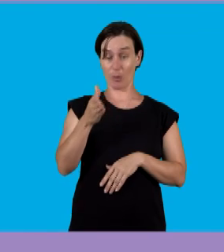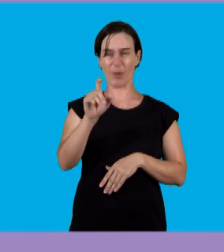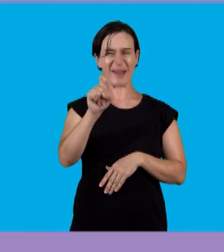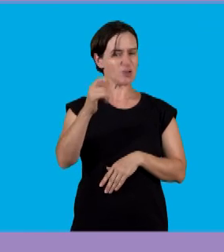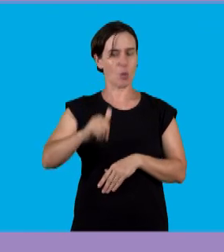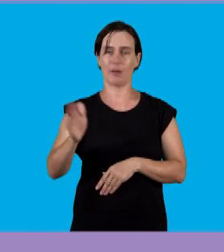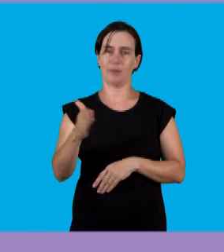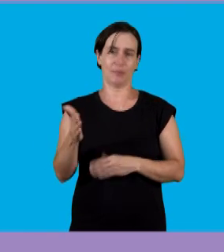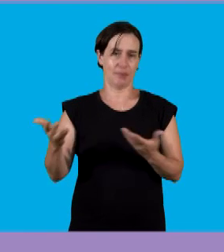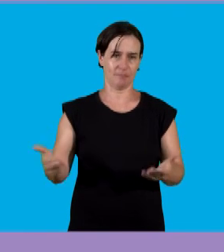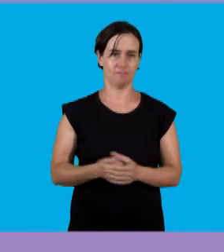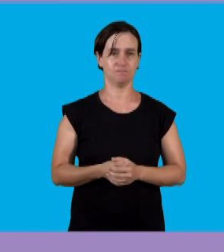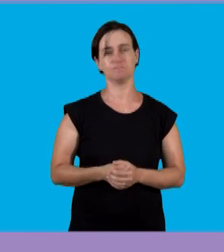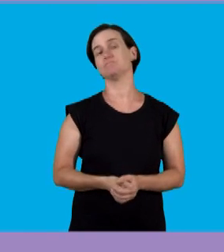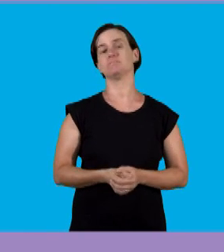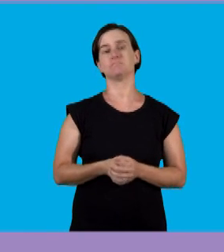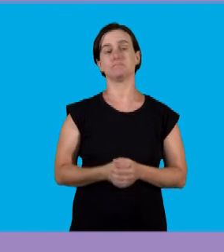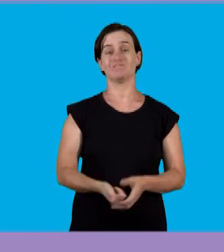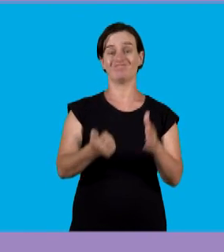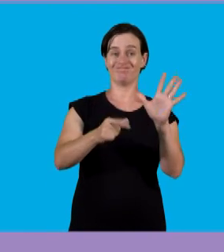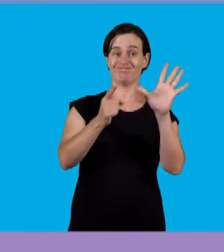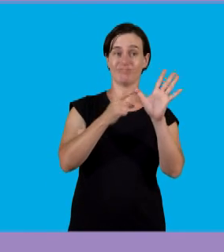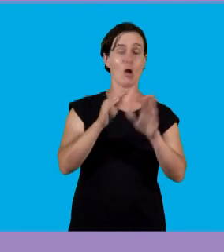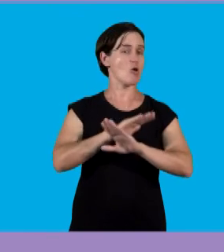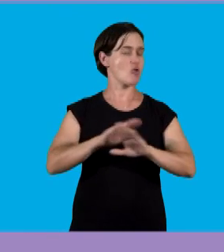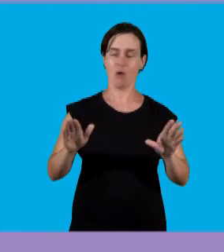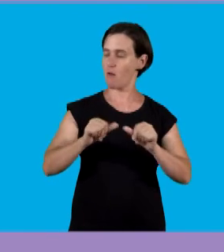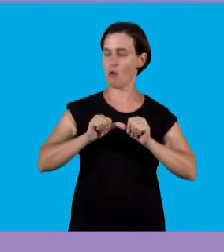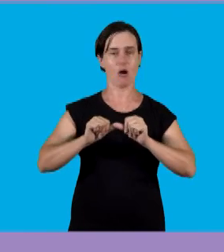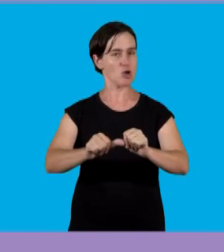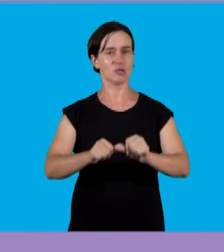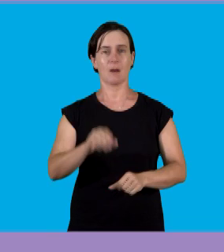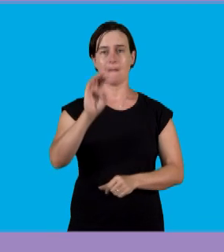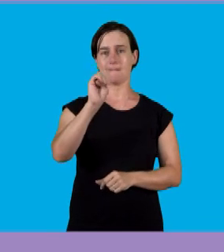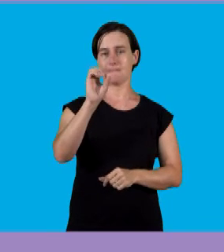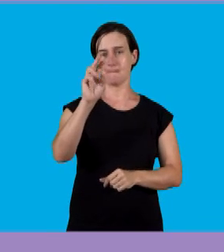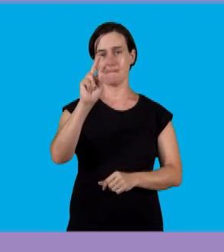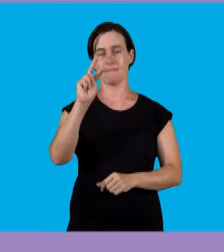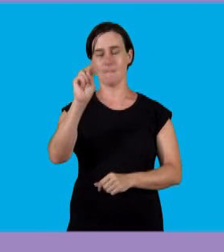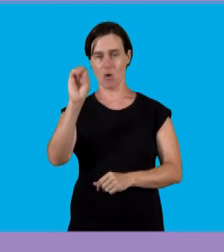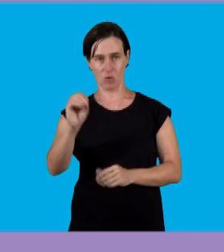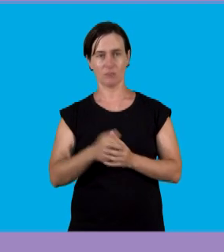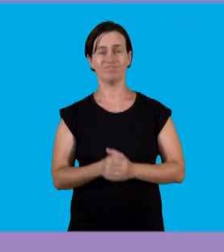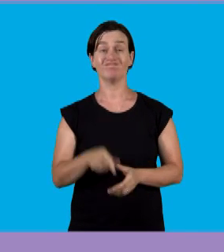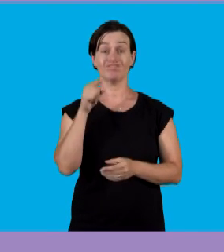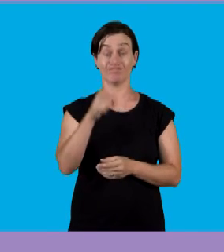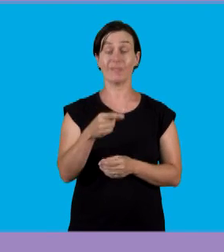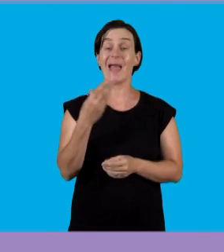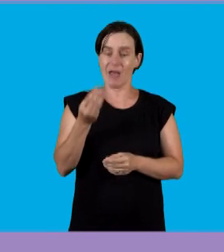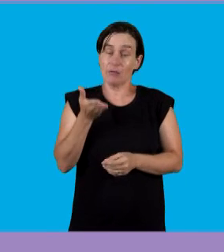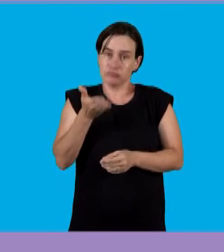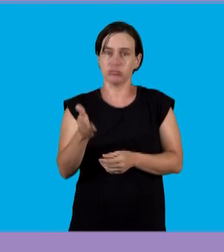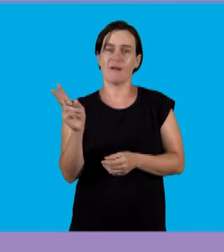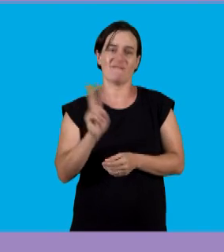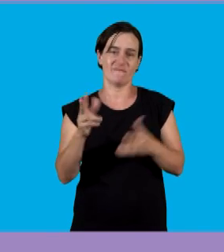5 or a negative 8 or a 3. Then we are also going to be talking about a non-constant monomial,